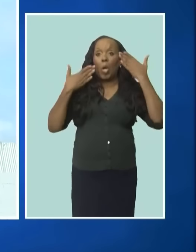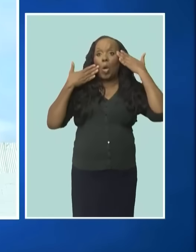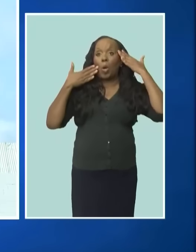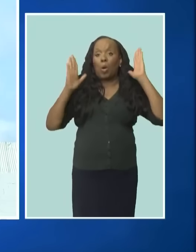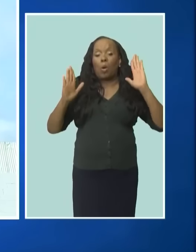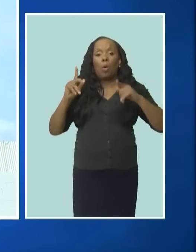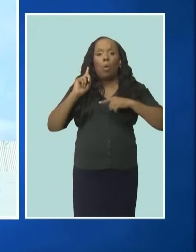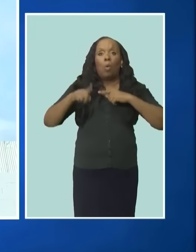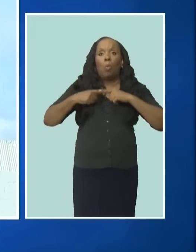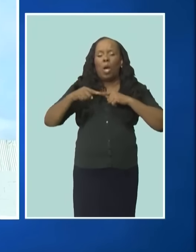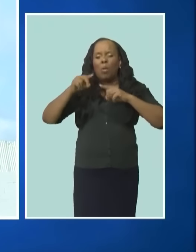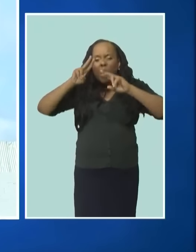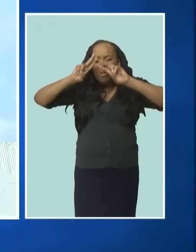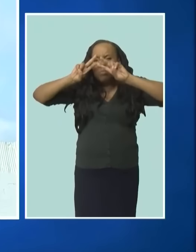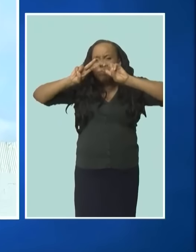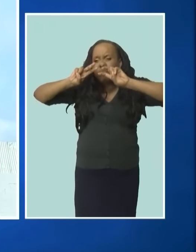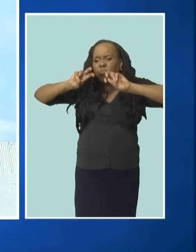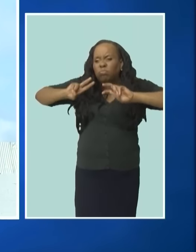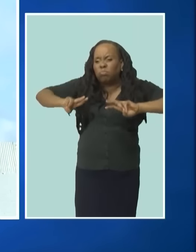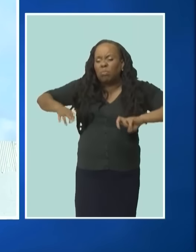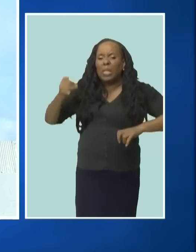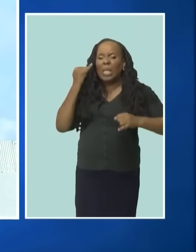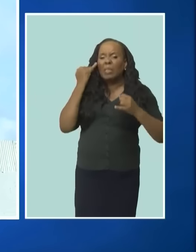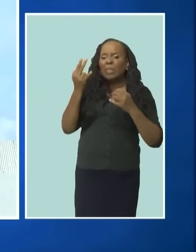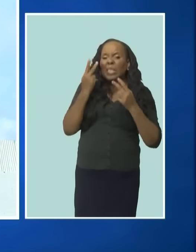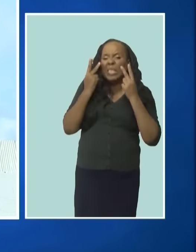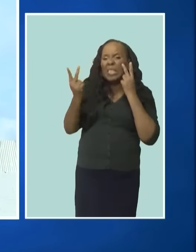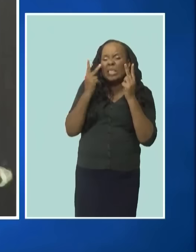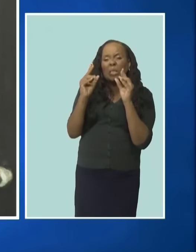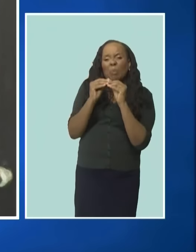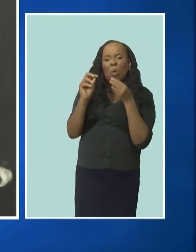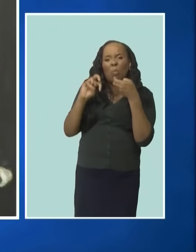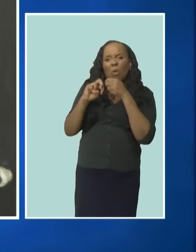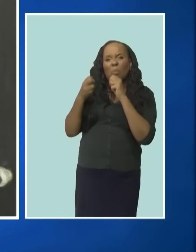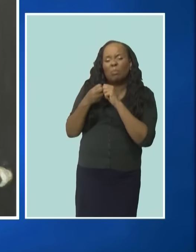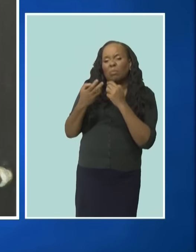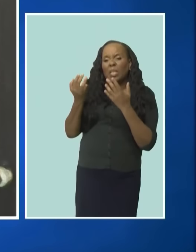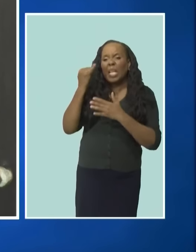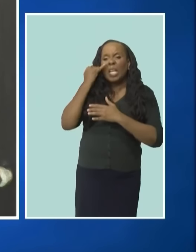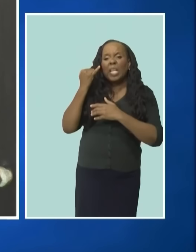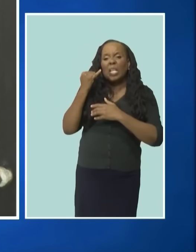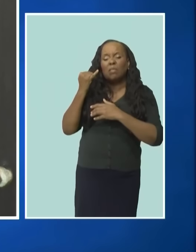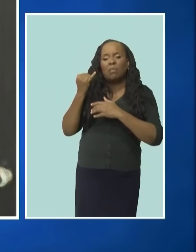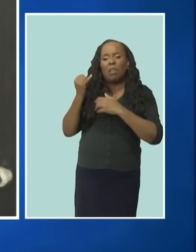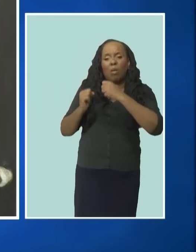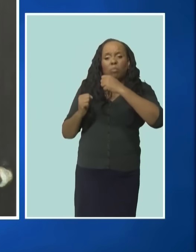move the sheets off, if the structure is still strong. We hope there's